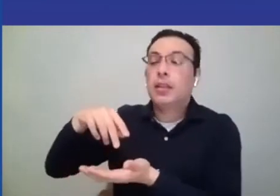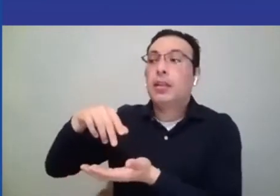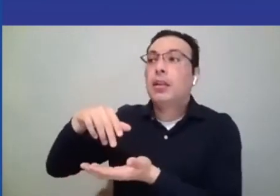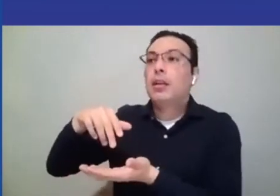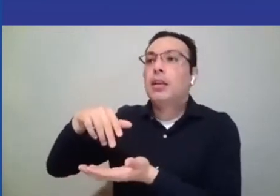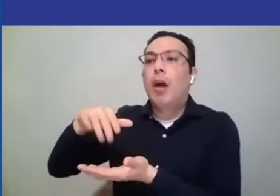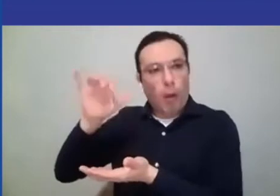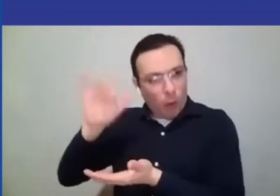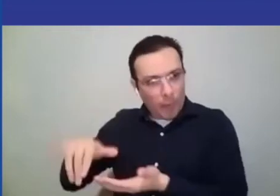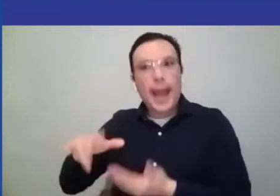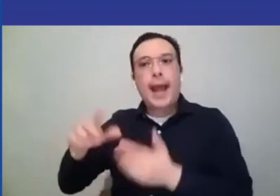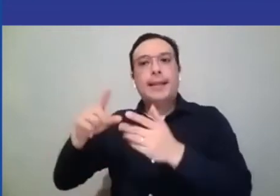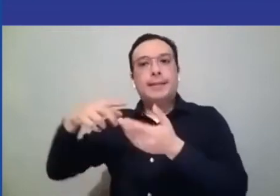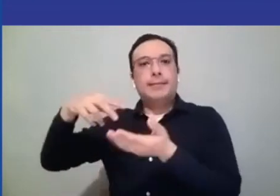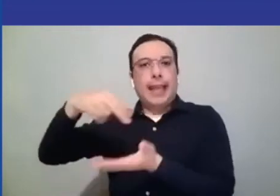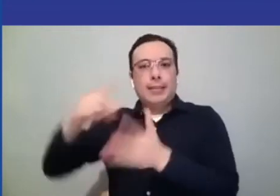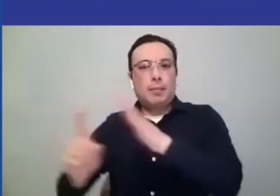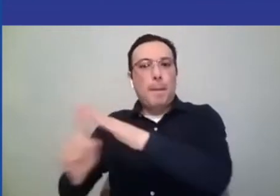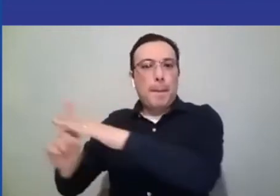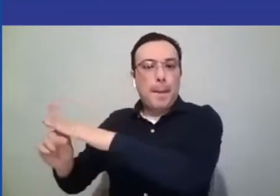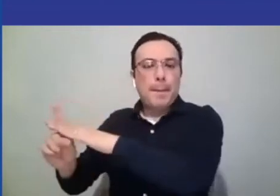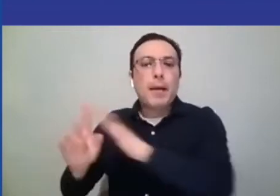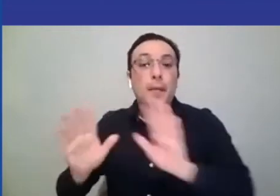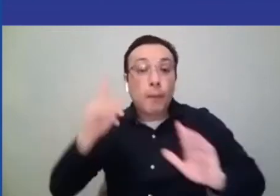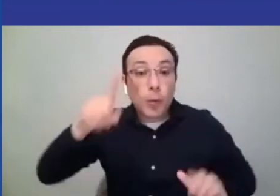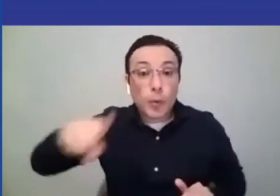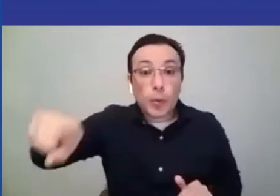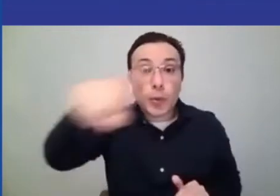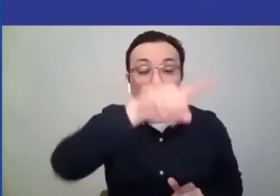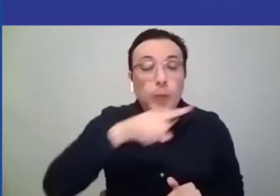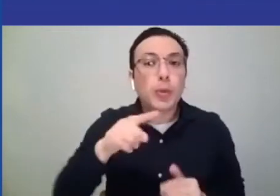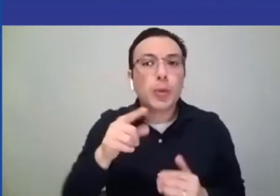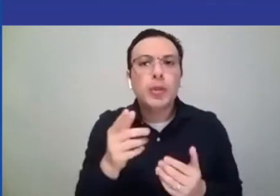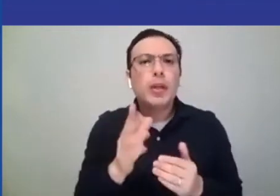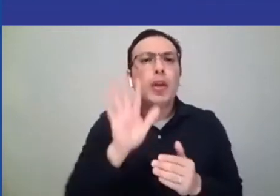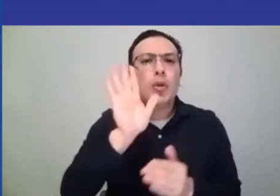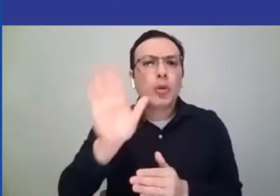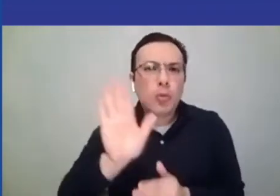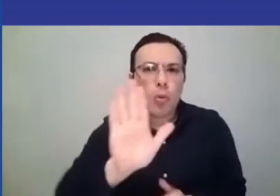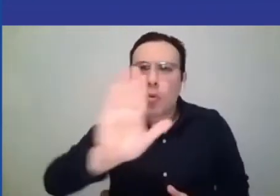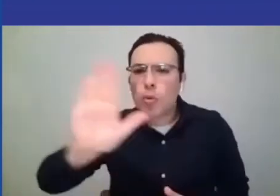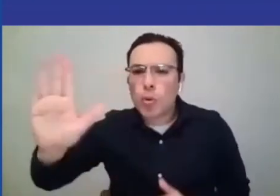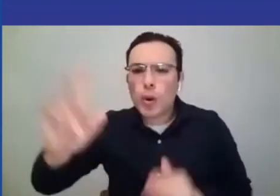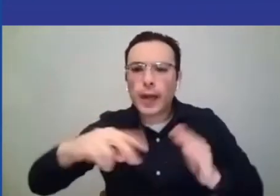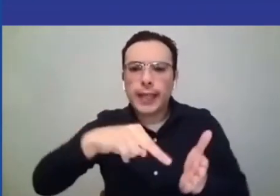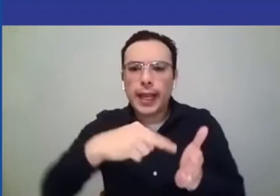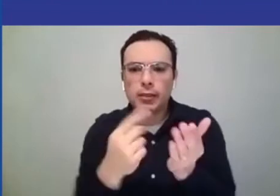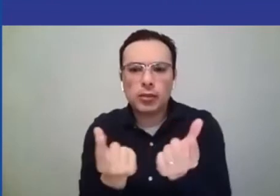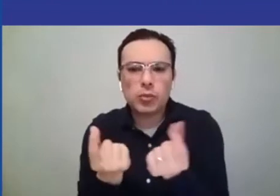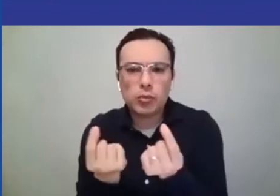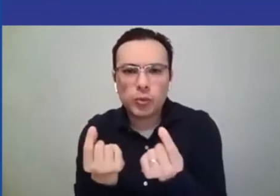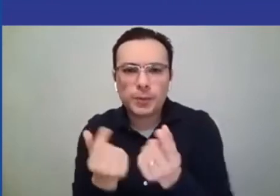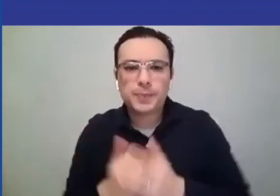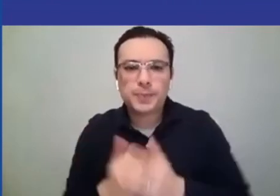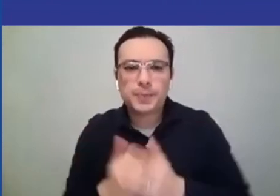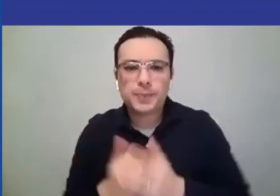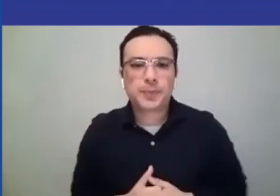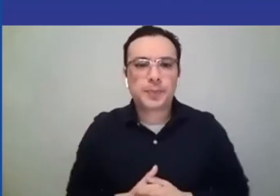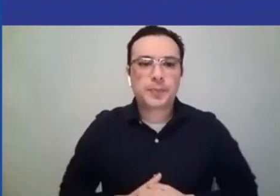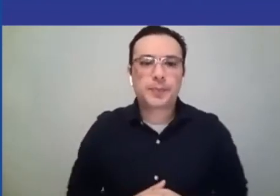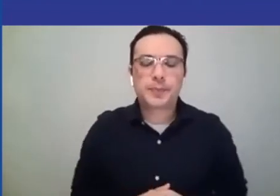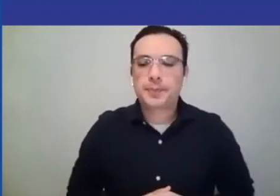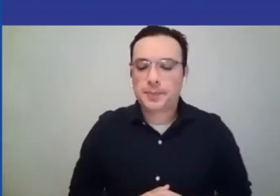expression or application of how these social dances show up? So Nicole, do you want to speak to that a little bit?